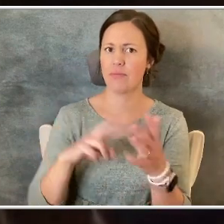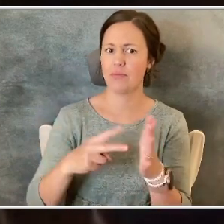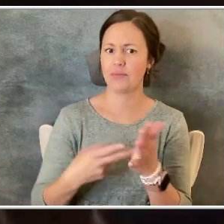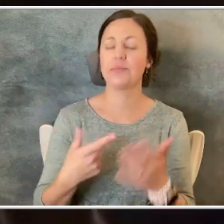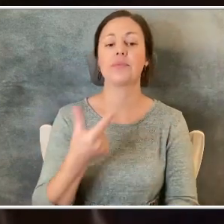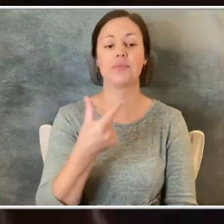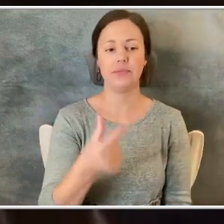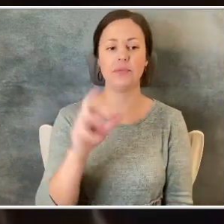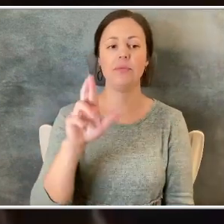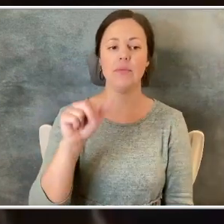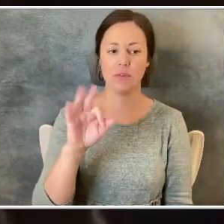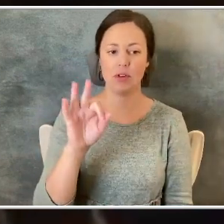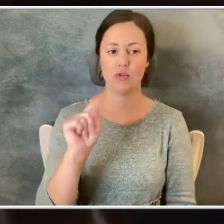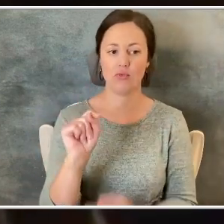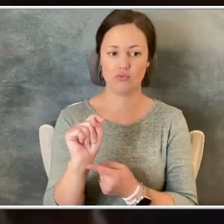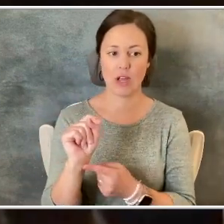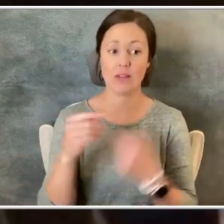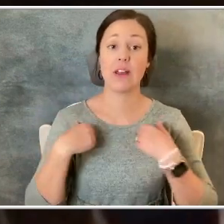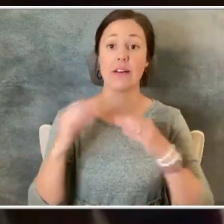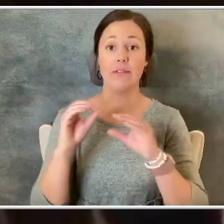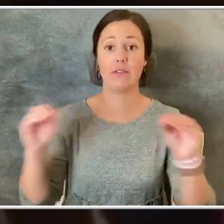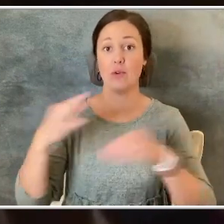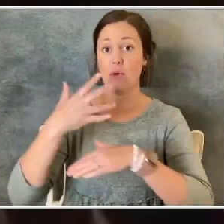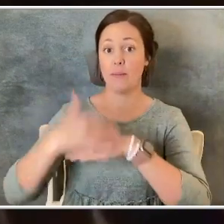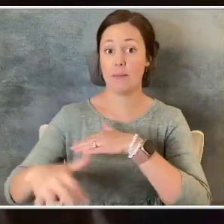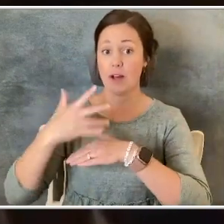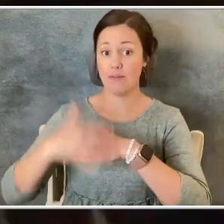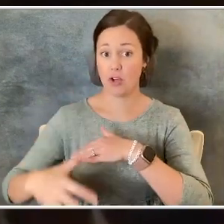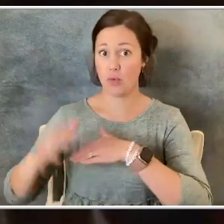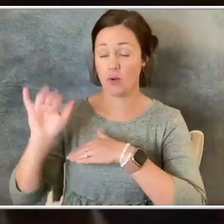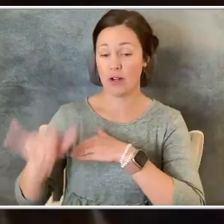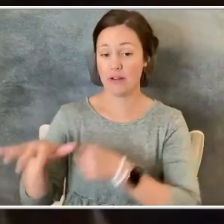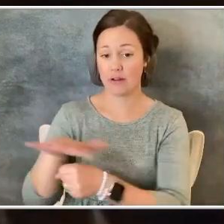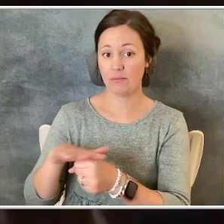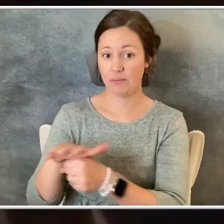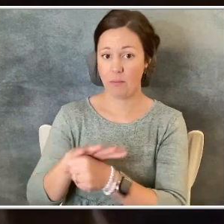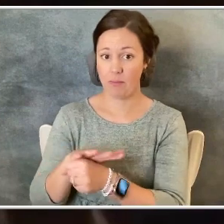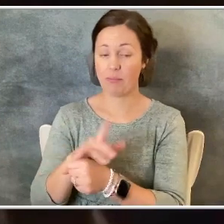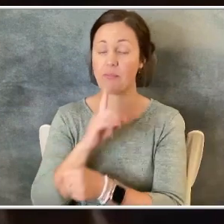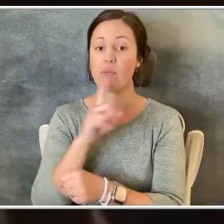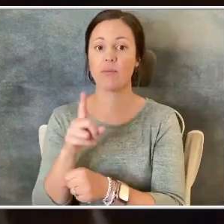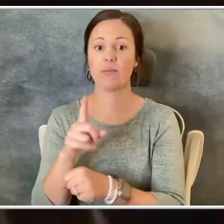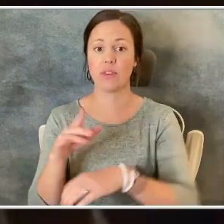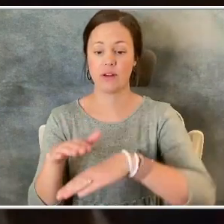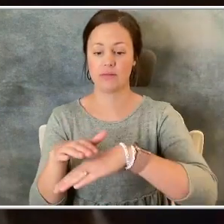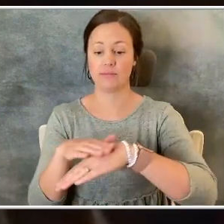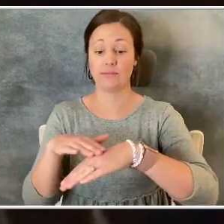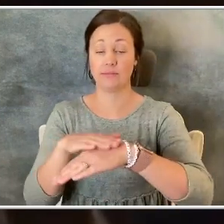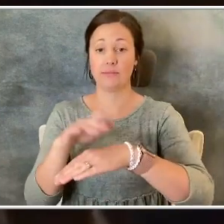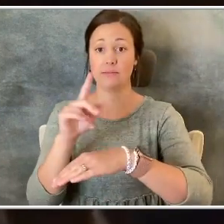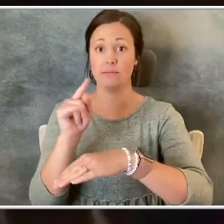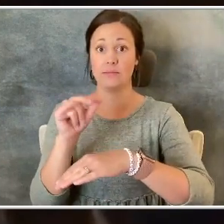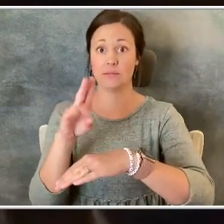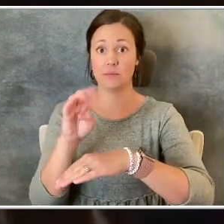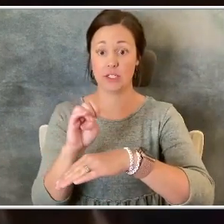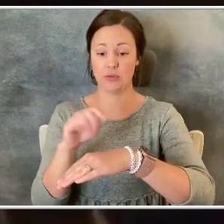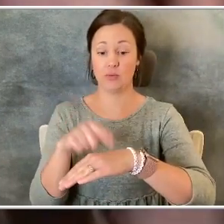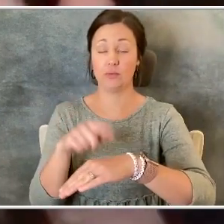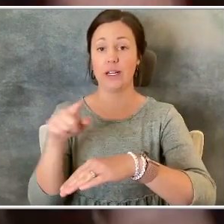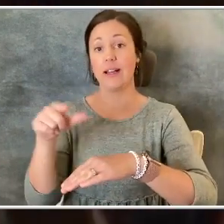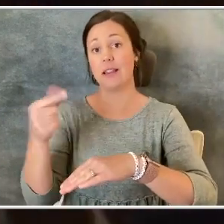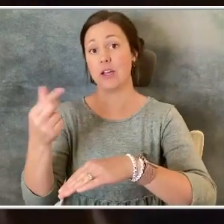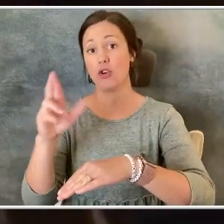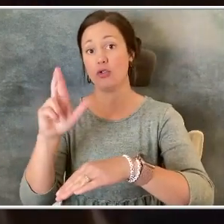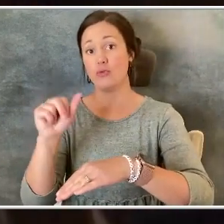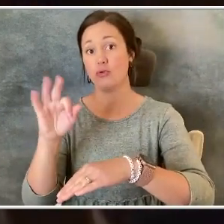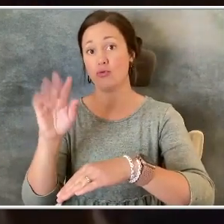something that doesn't have blood flow brought to the area. So it's placed on top of the tissues or in the tissues, hoping to